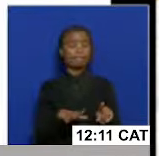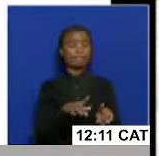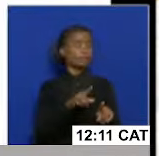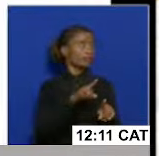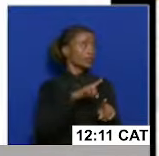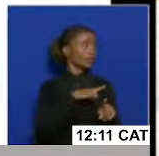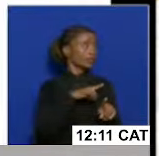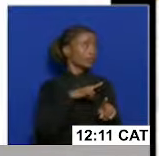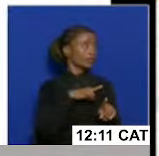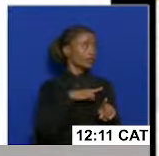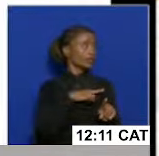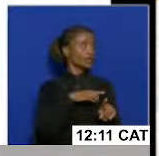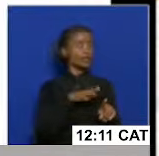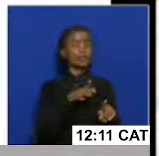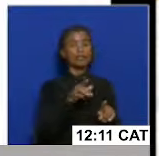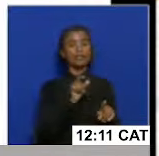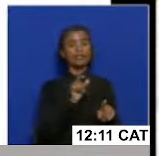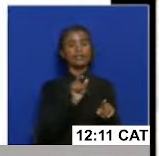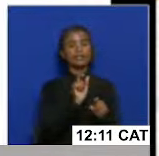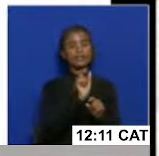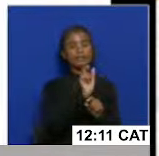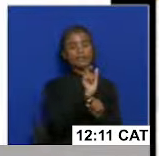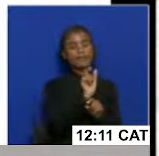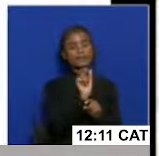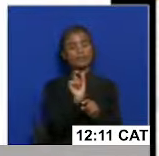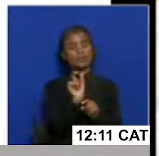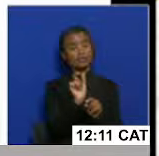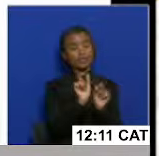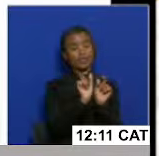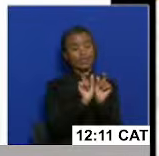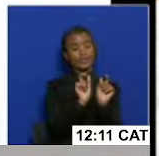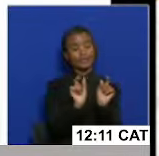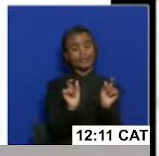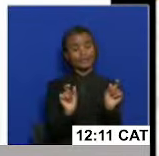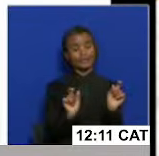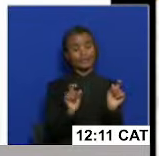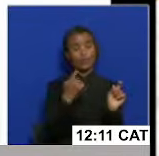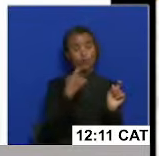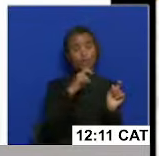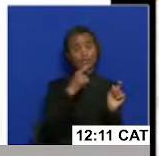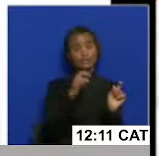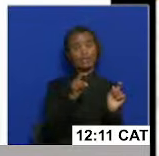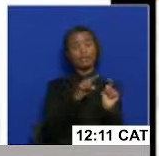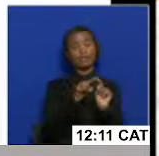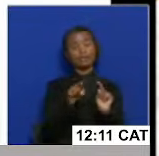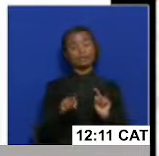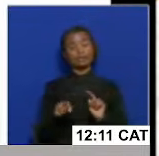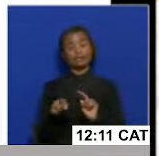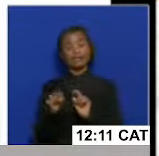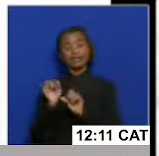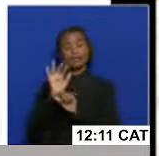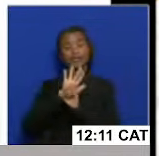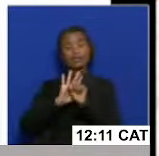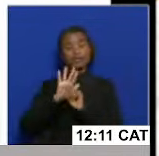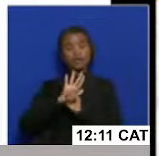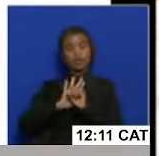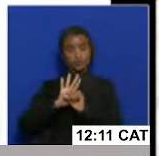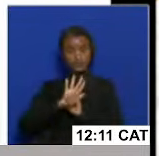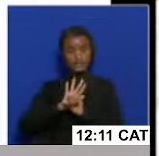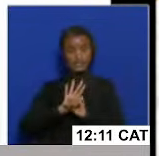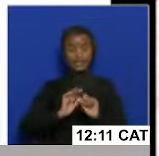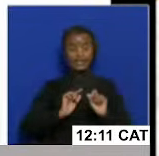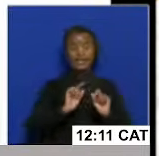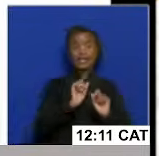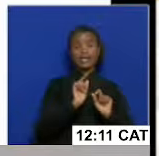The background, The background. on the left is black and the Yes. background on the right is green. I'll rephrase the question. Yes, Thank you,